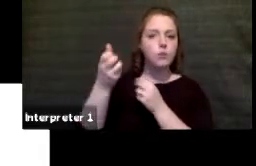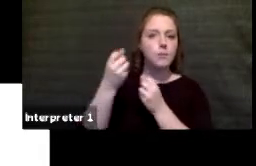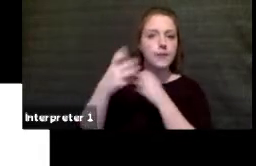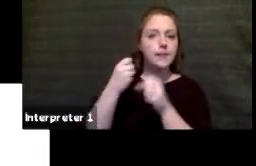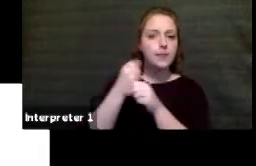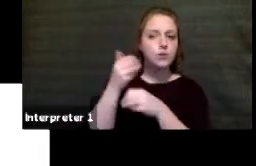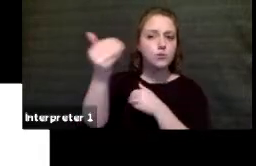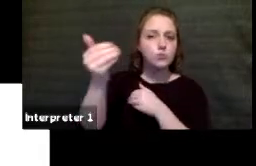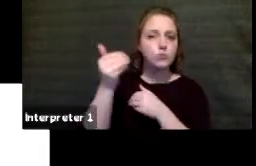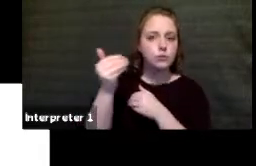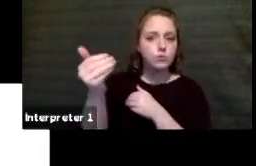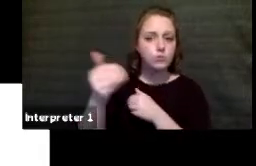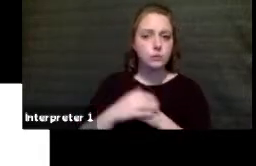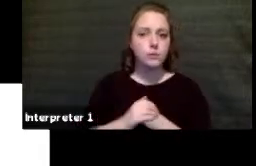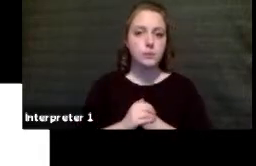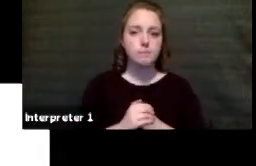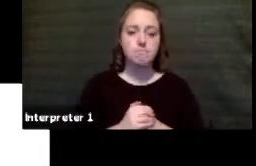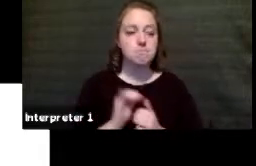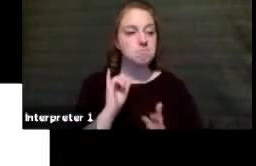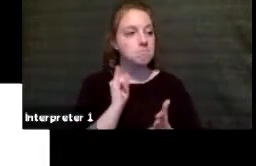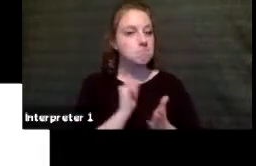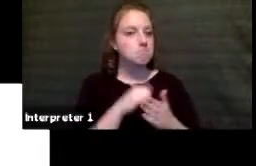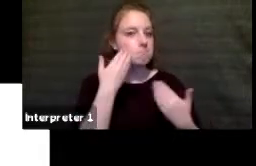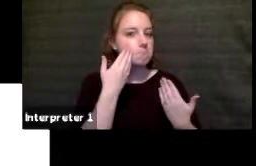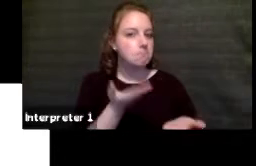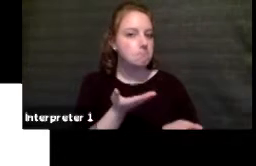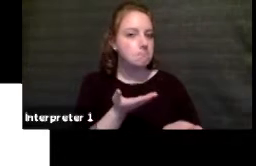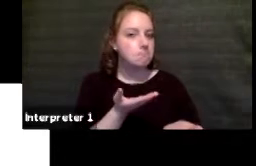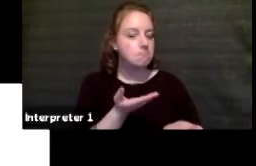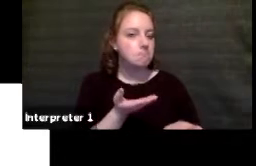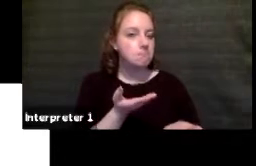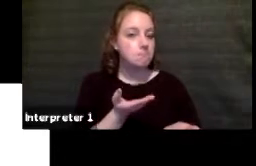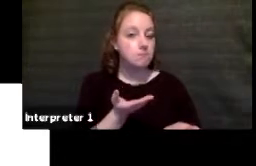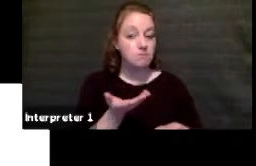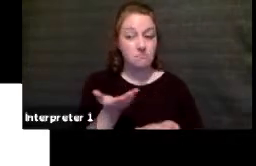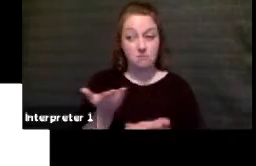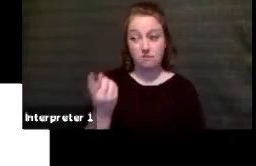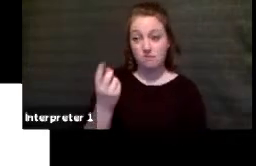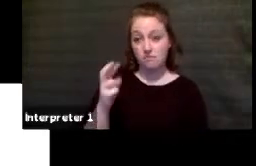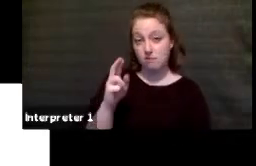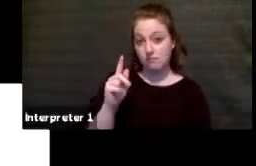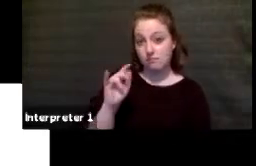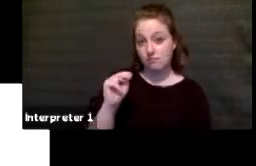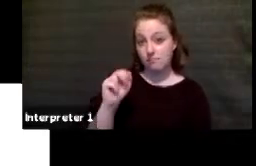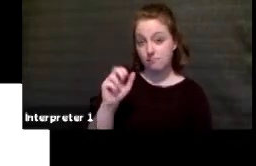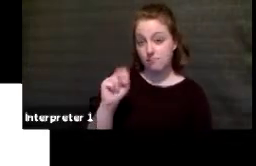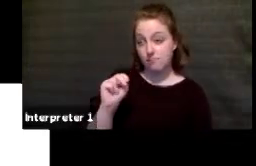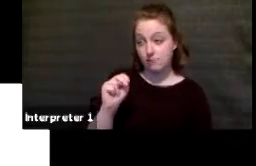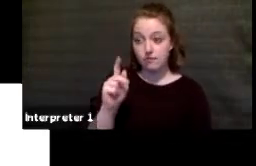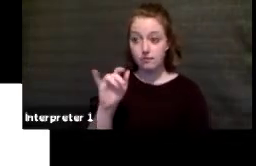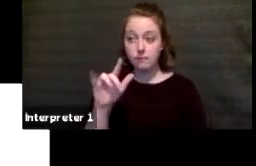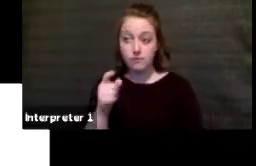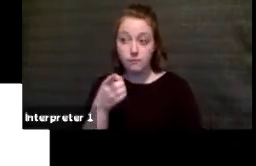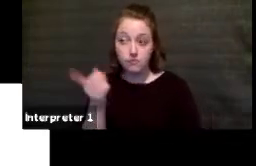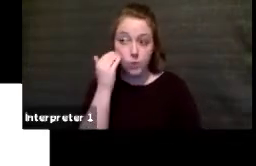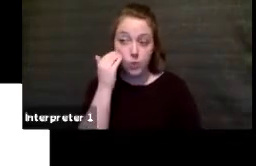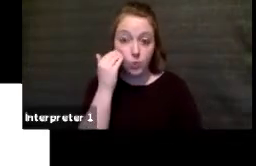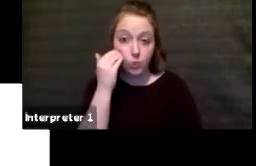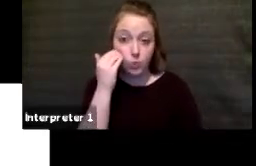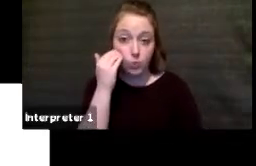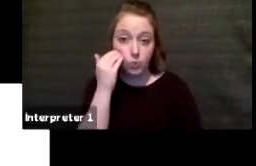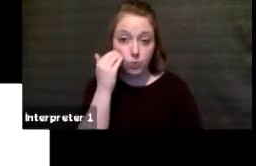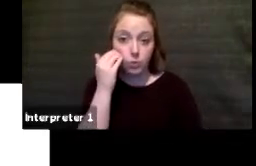I don't know that specific question. I'd have to lean on Dr. and Cannon or Kyle if they know that information. Yeah, I